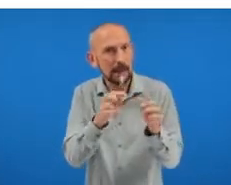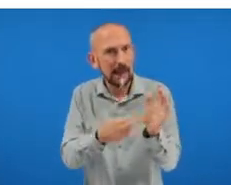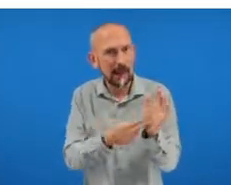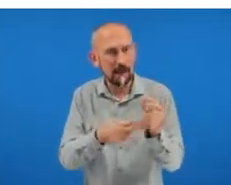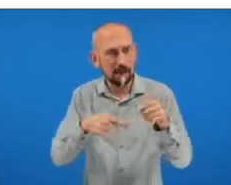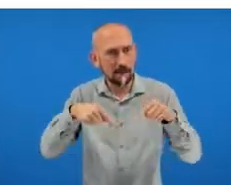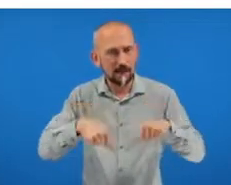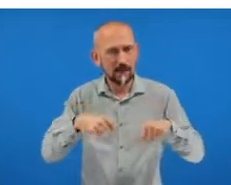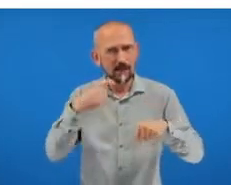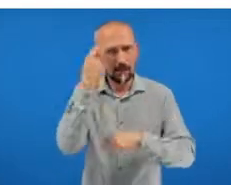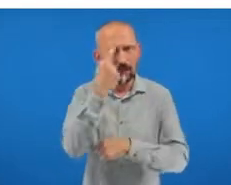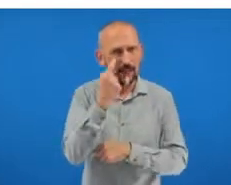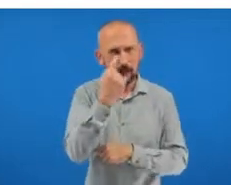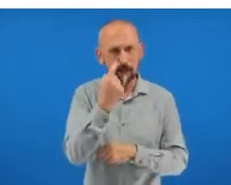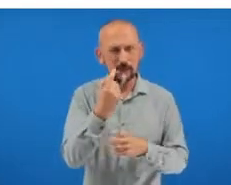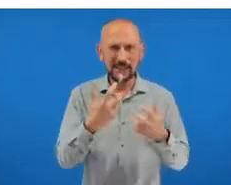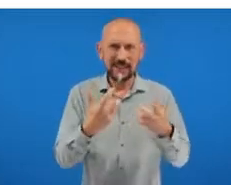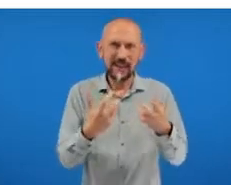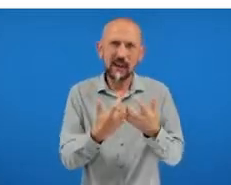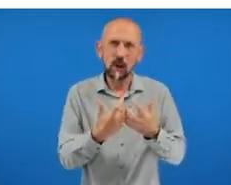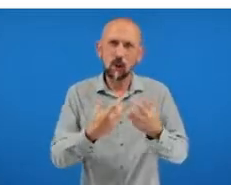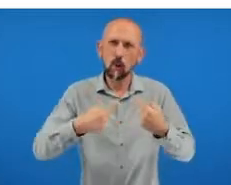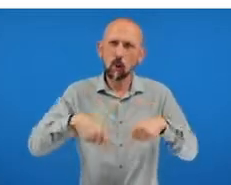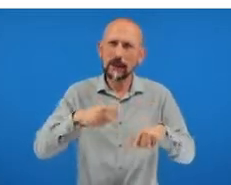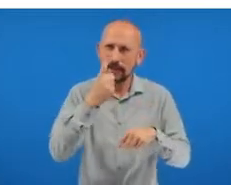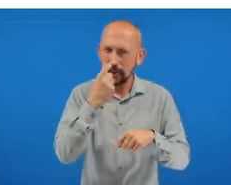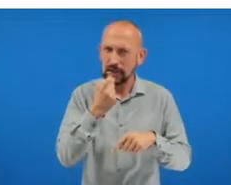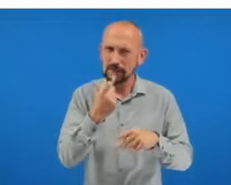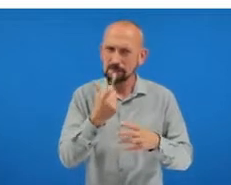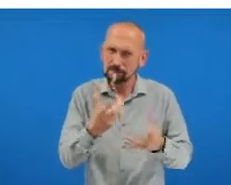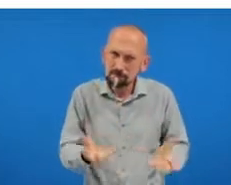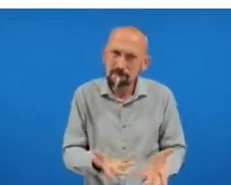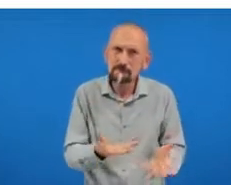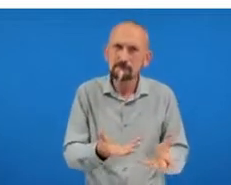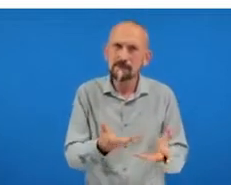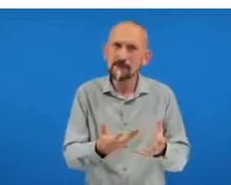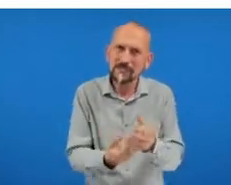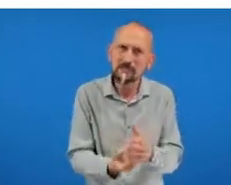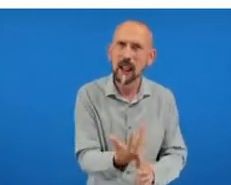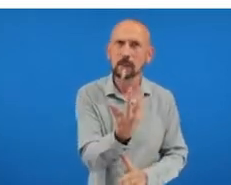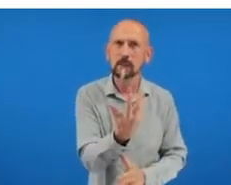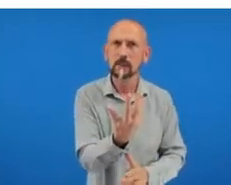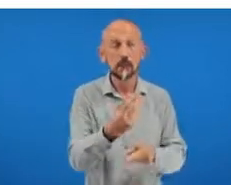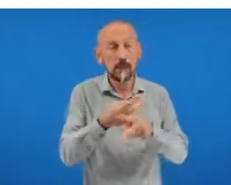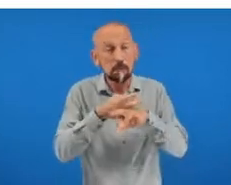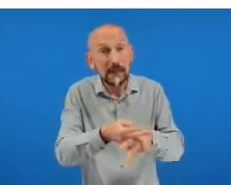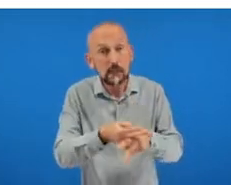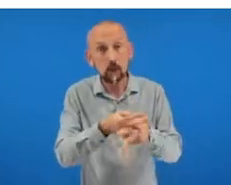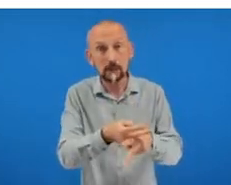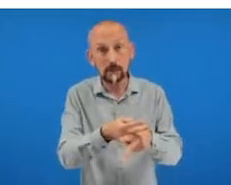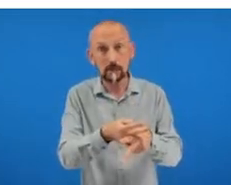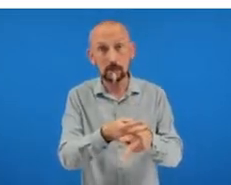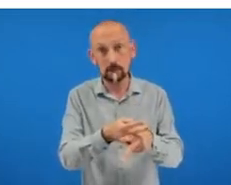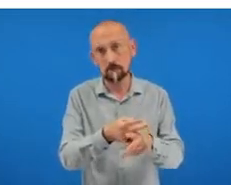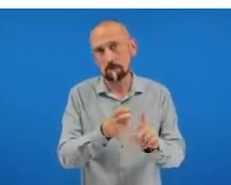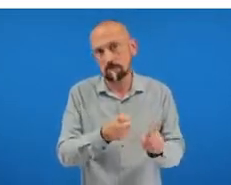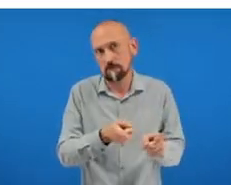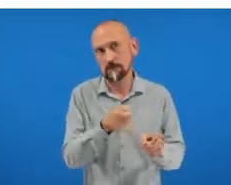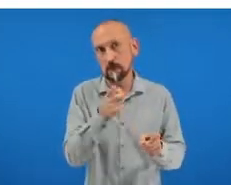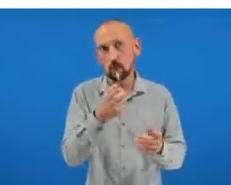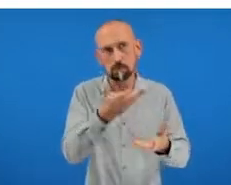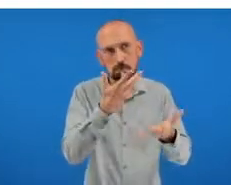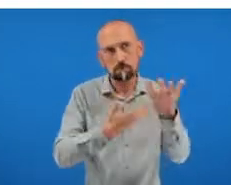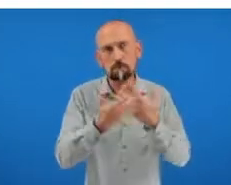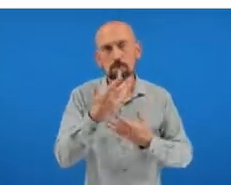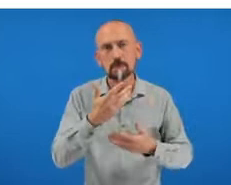can actually look to harness those development opportunities, those mentoring opportunities that you've also spoken about,